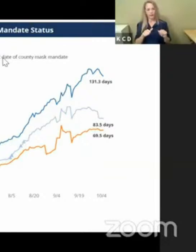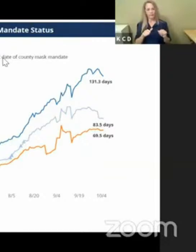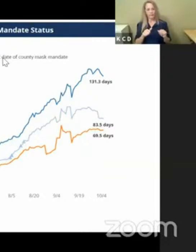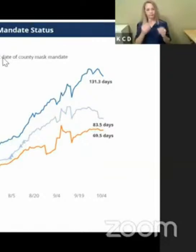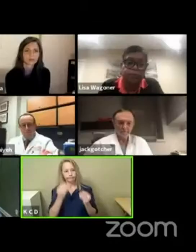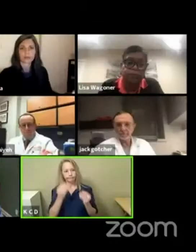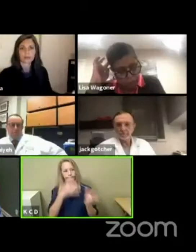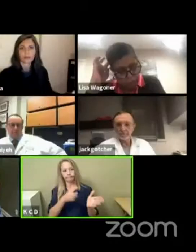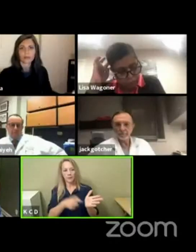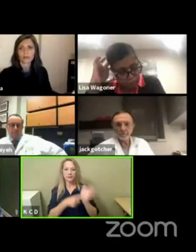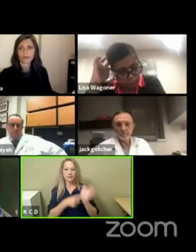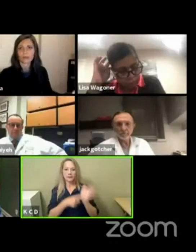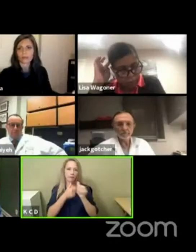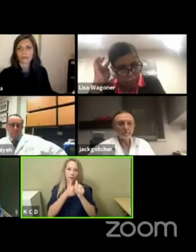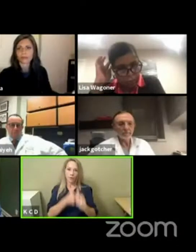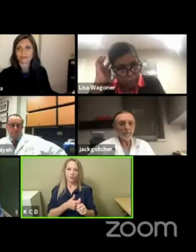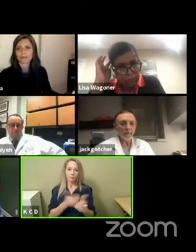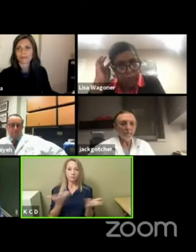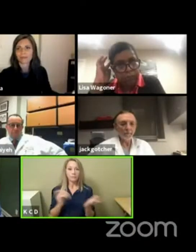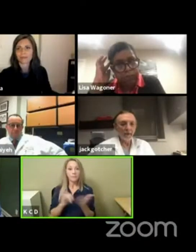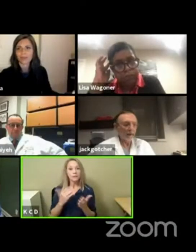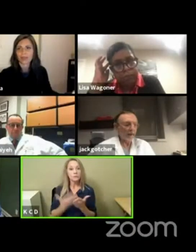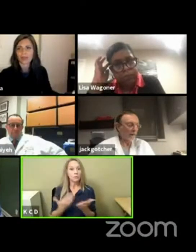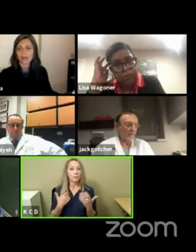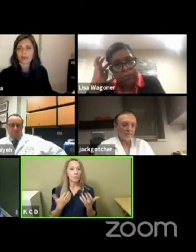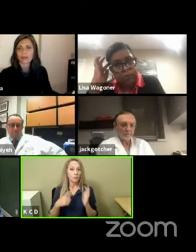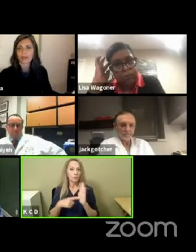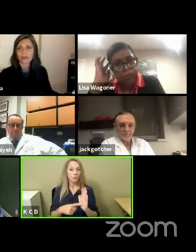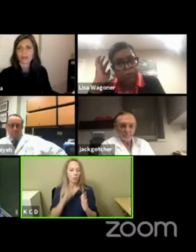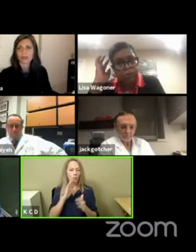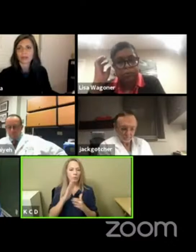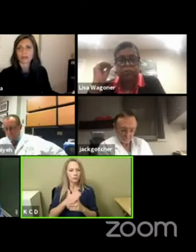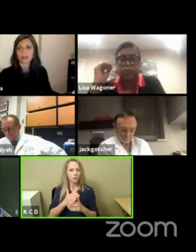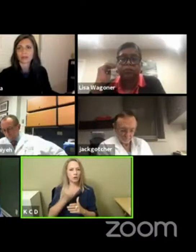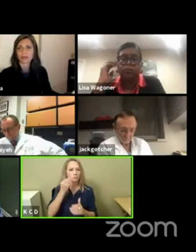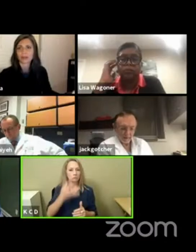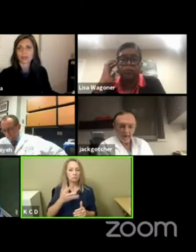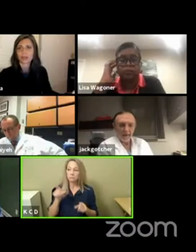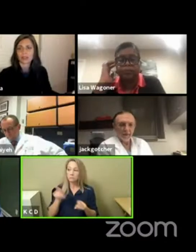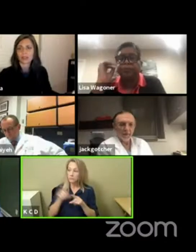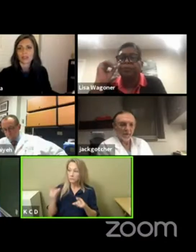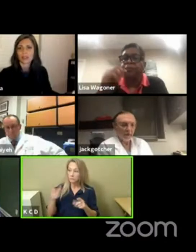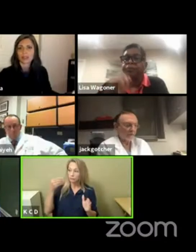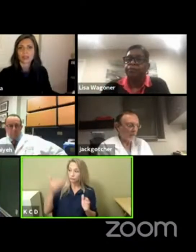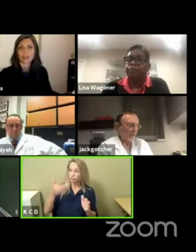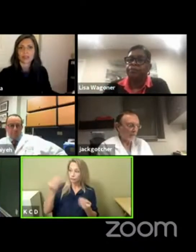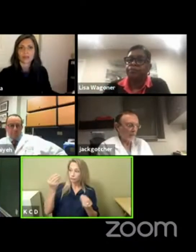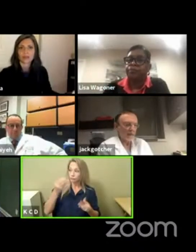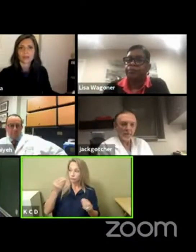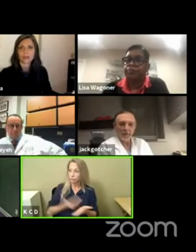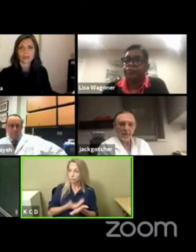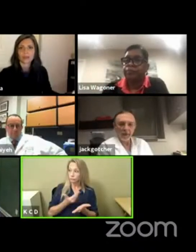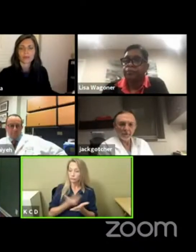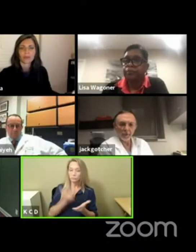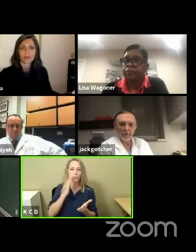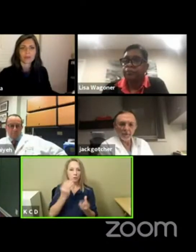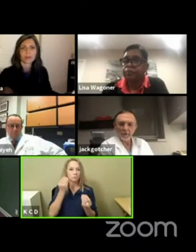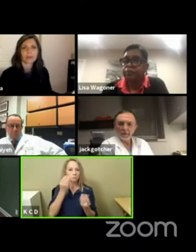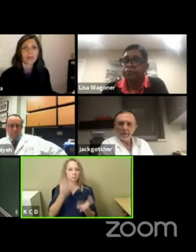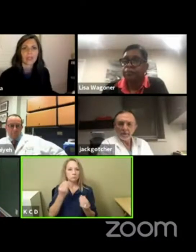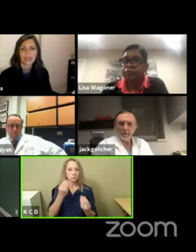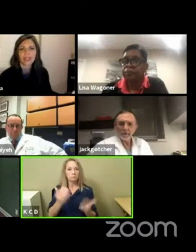So that's it. I just wanted to share that. And we'll share that periodically as they update it. Any other discussion on 2020-1?